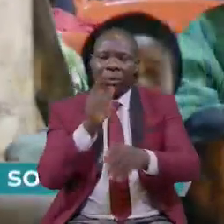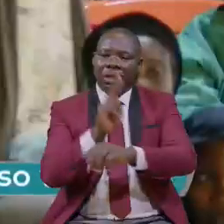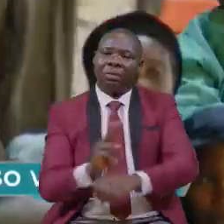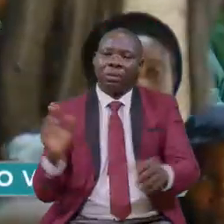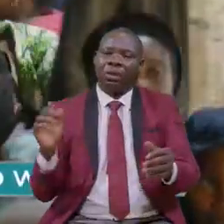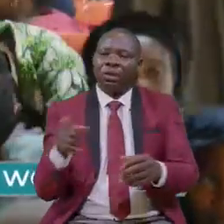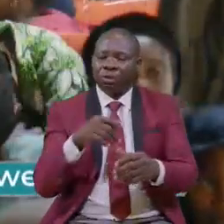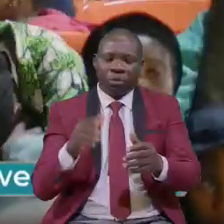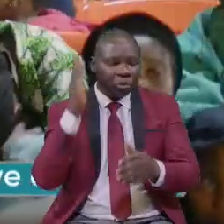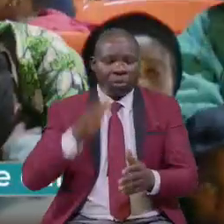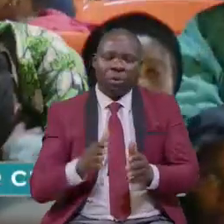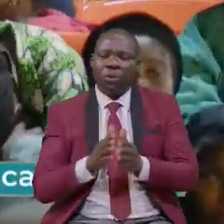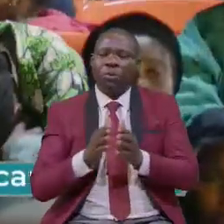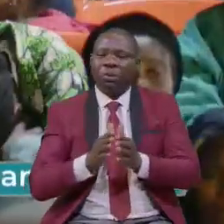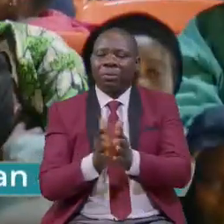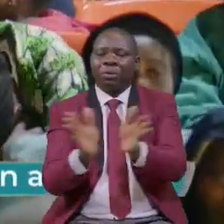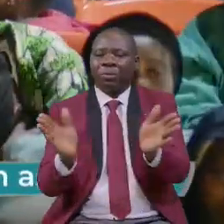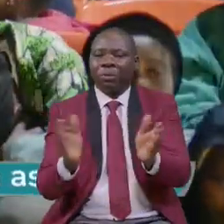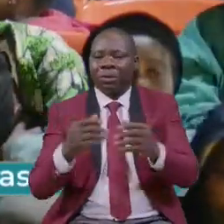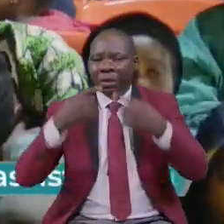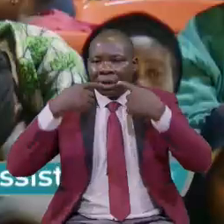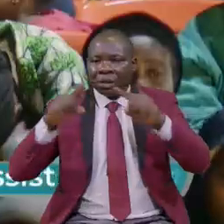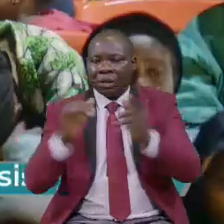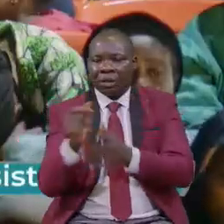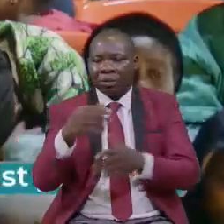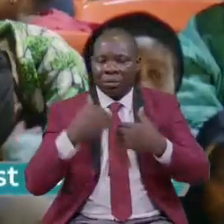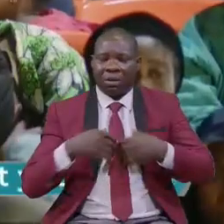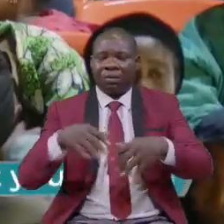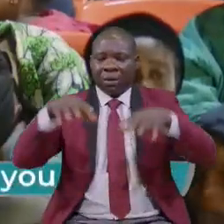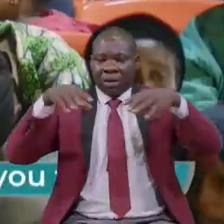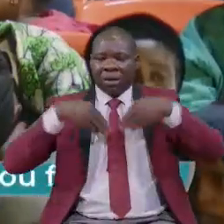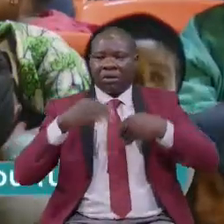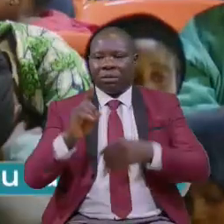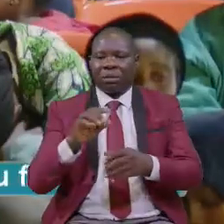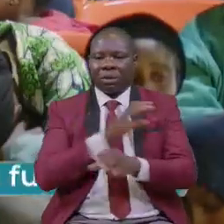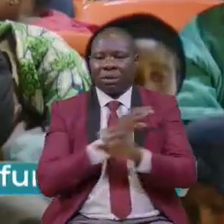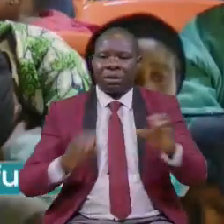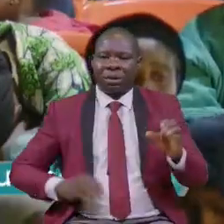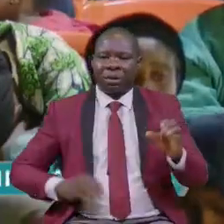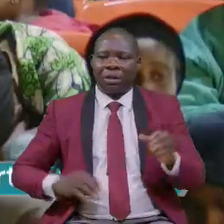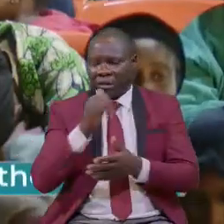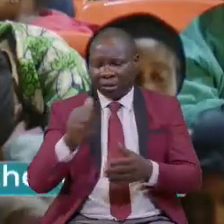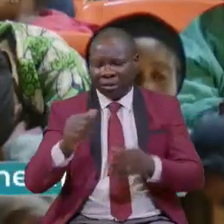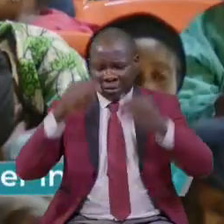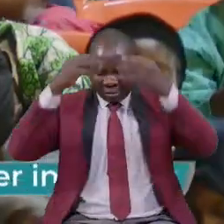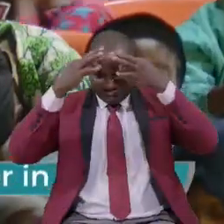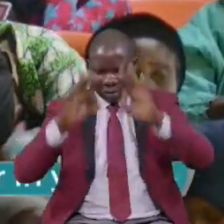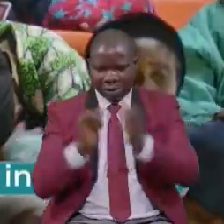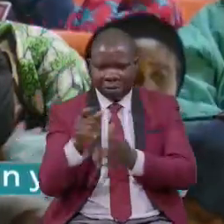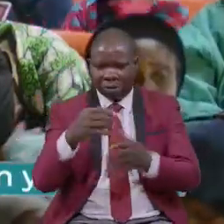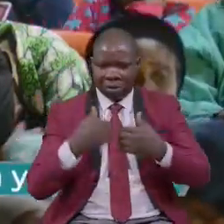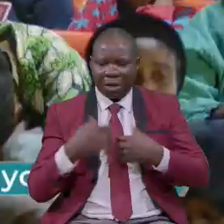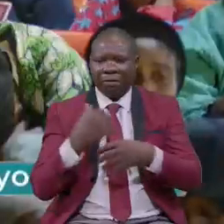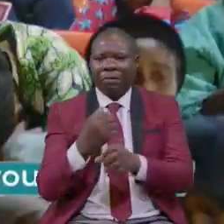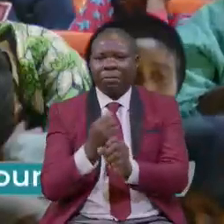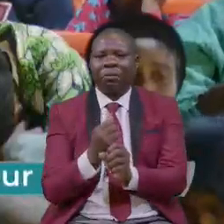declared that you have accepted Christ. It's a decision you have made based